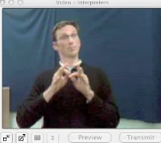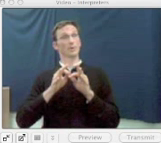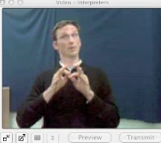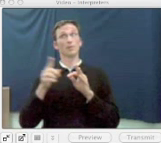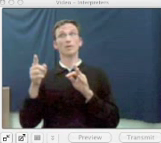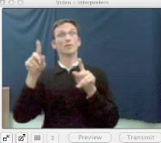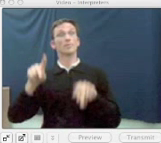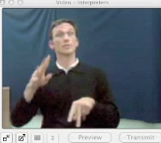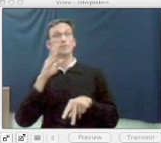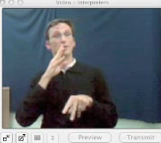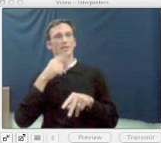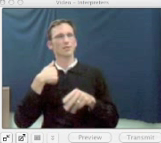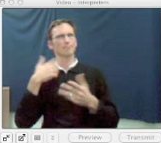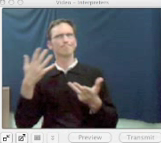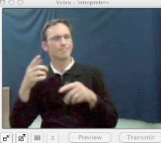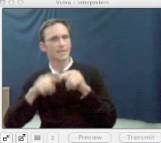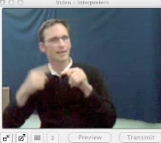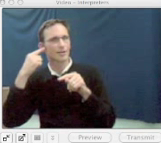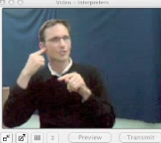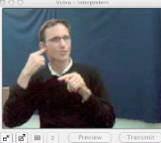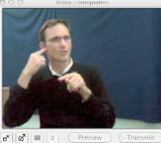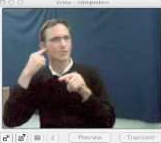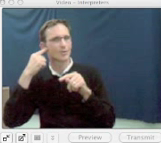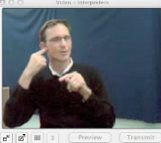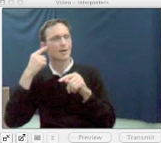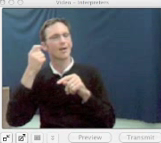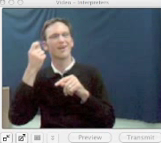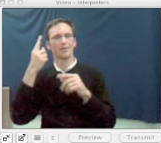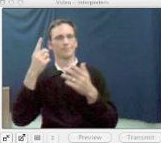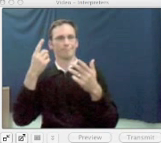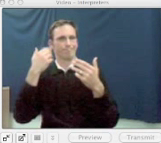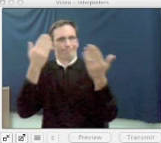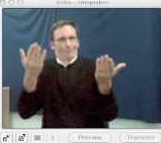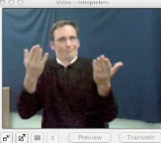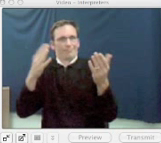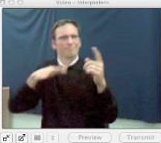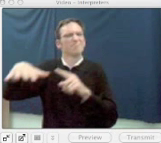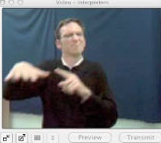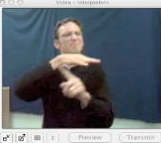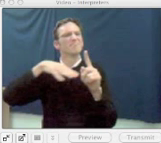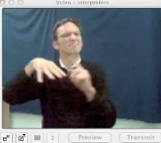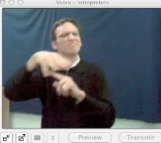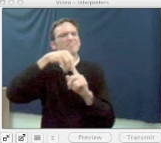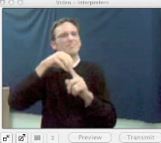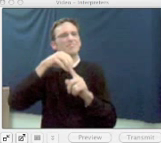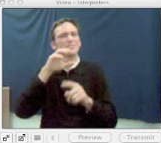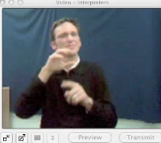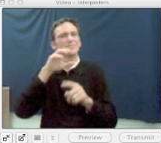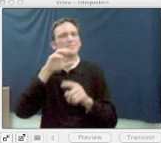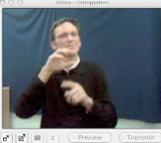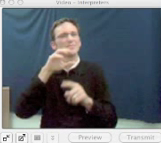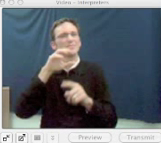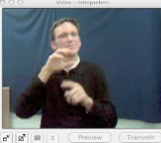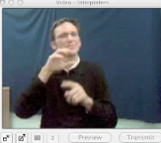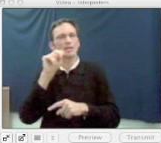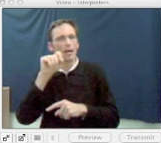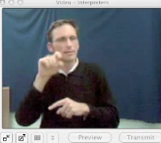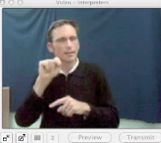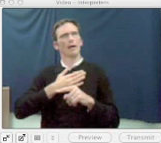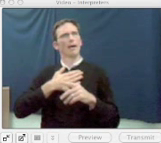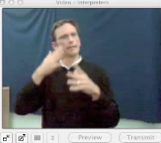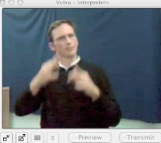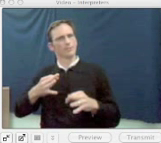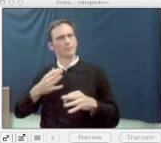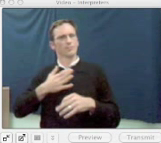enough context there to whittle down to what one could do or what one's control or decision is in